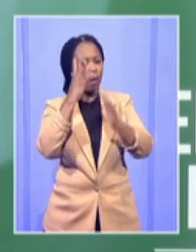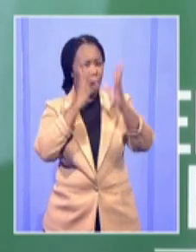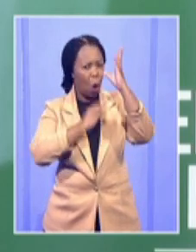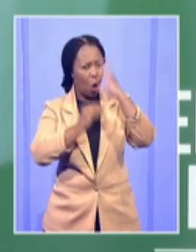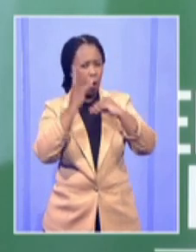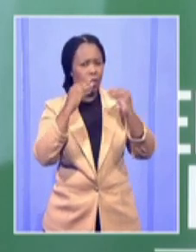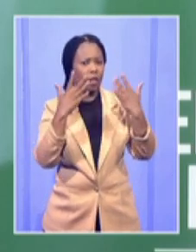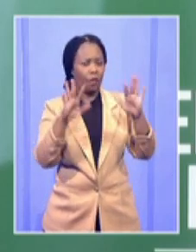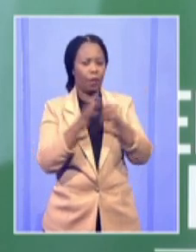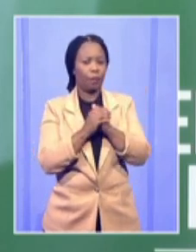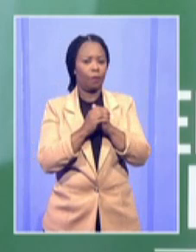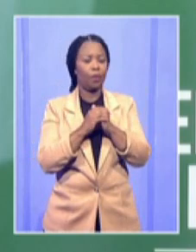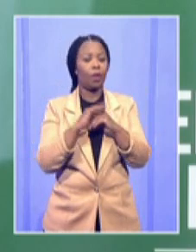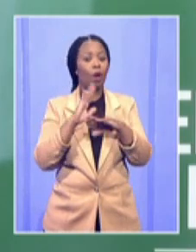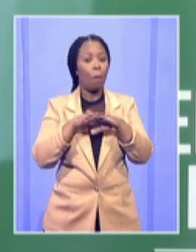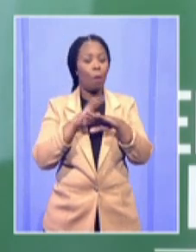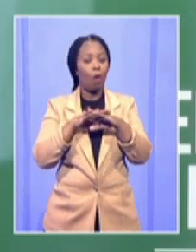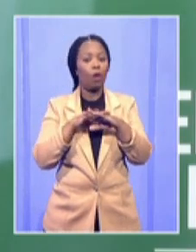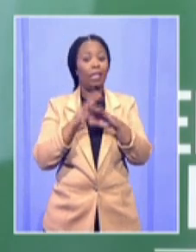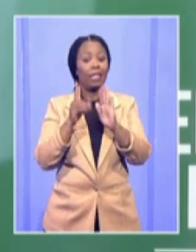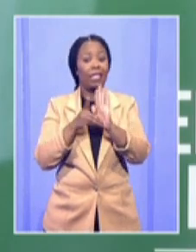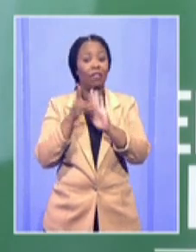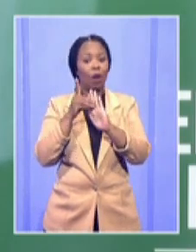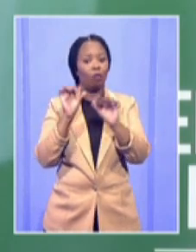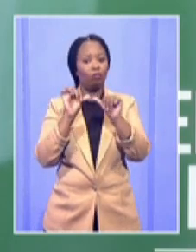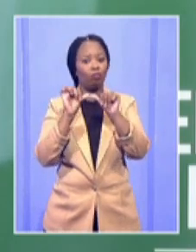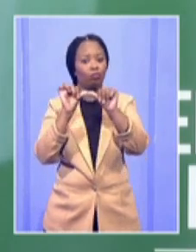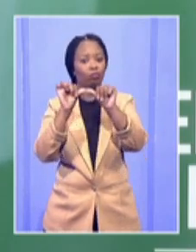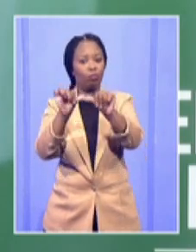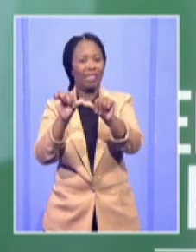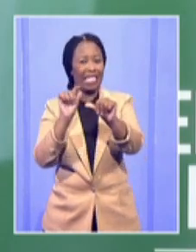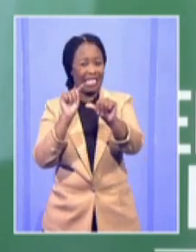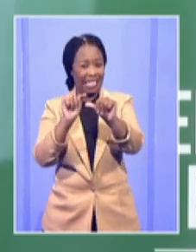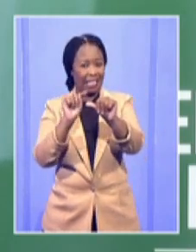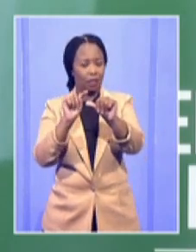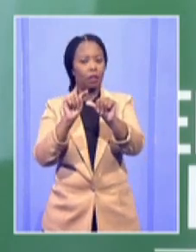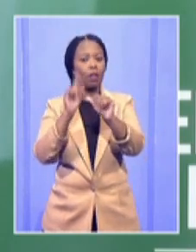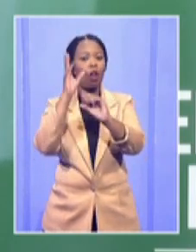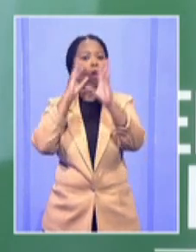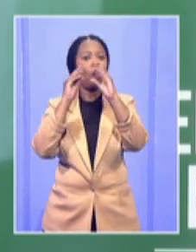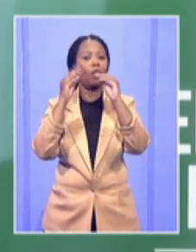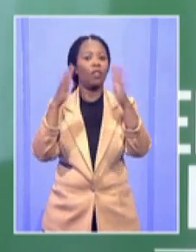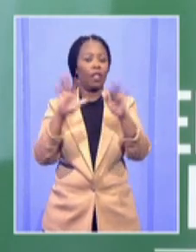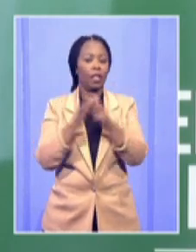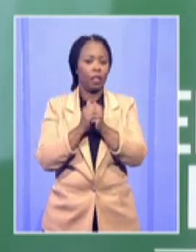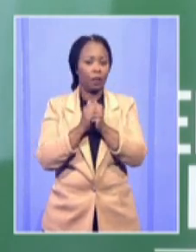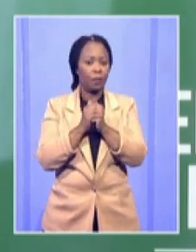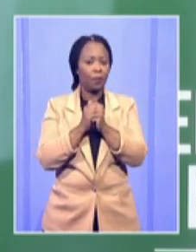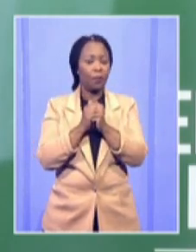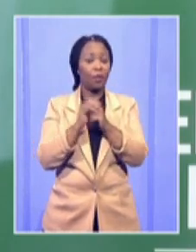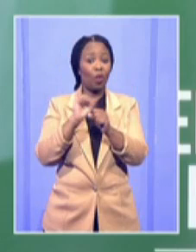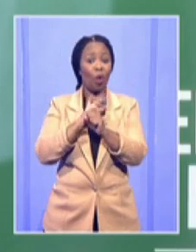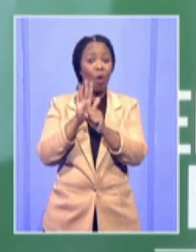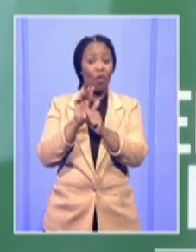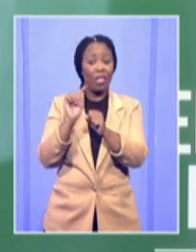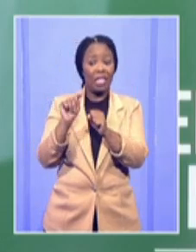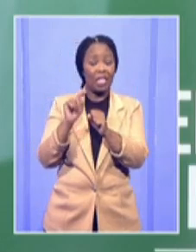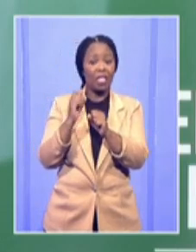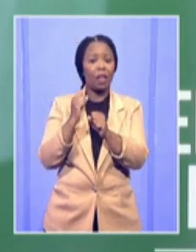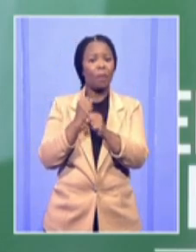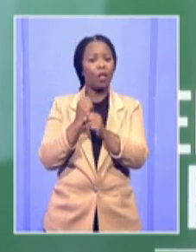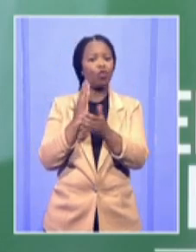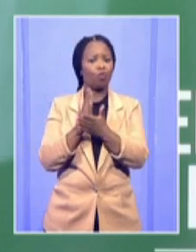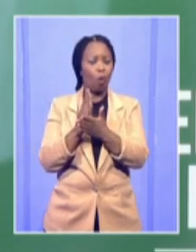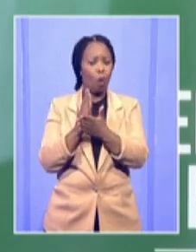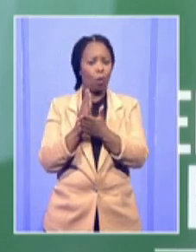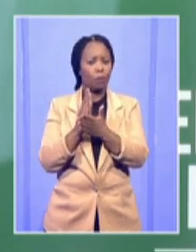especially for sustainable development. It has made sure that one thing it did was it laid bare the